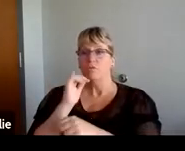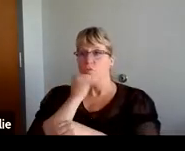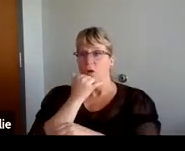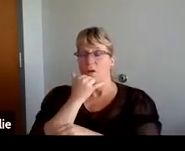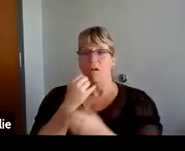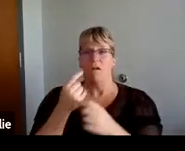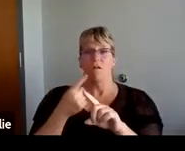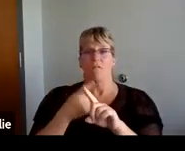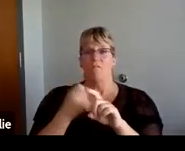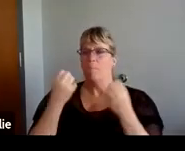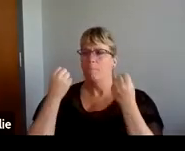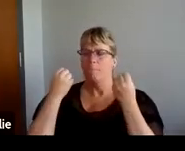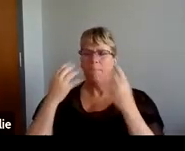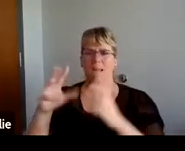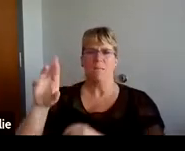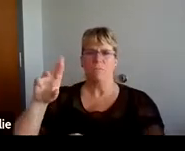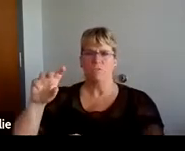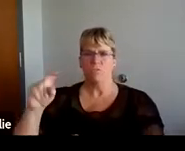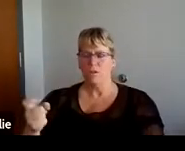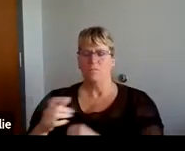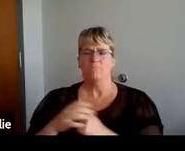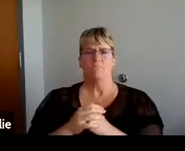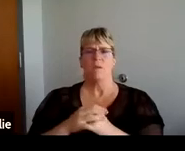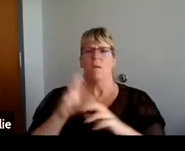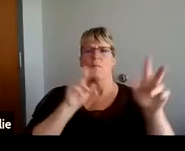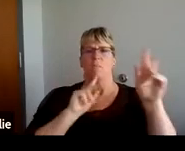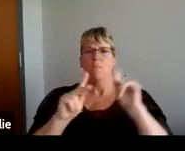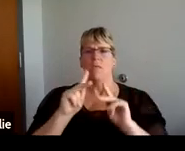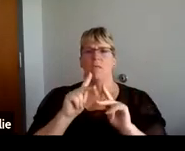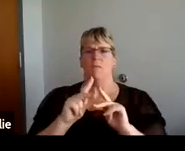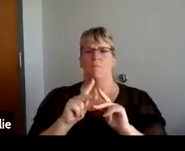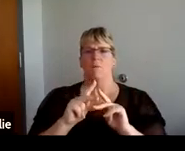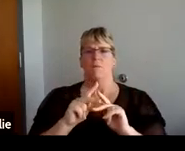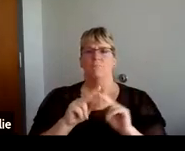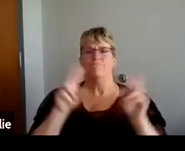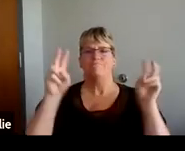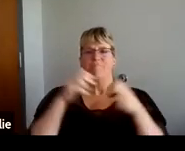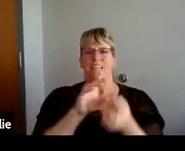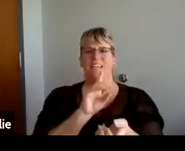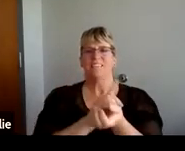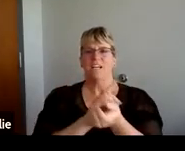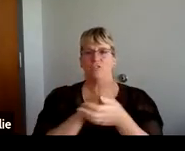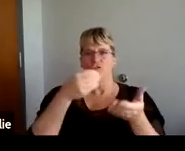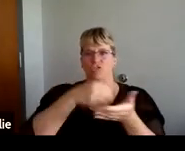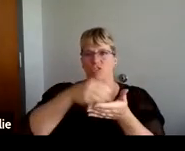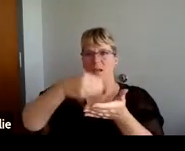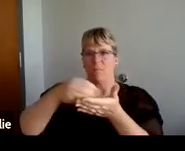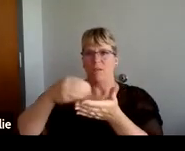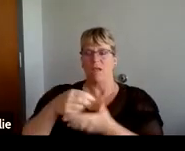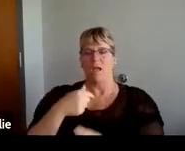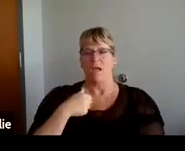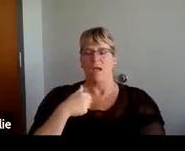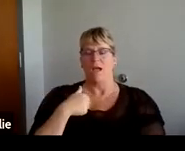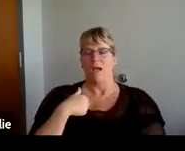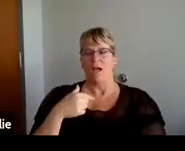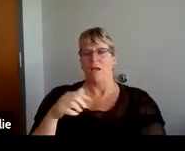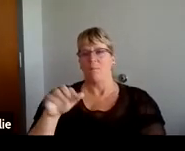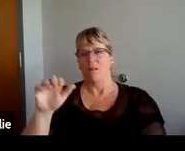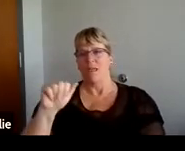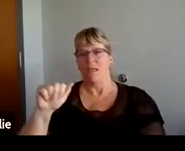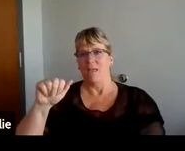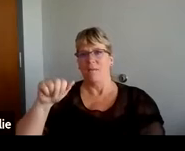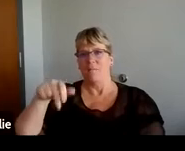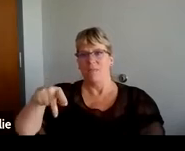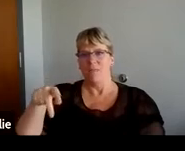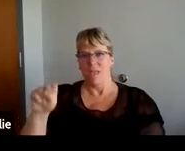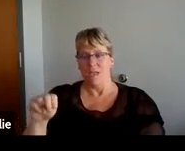multiple prescribers, came from people who were going around doctor shopping, if you will, although I'm an APN, so I suppose I should be